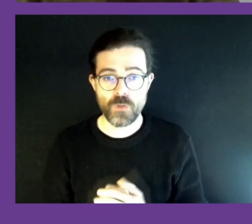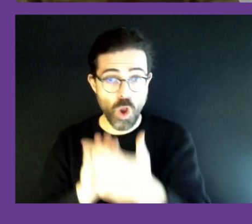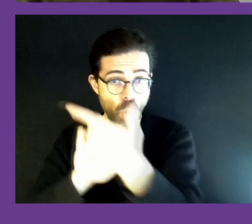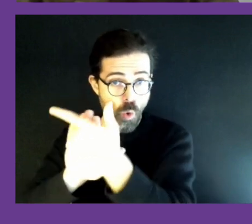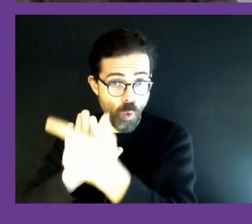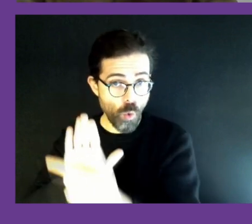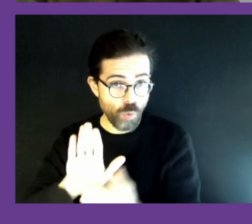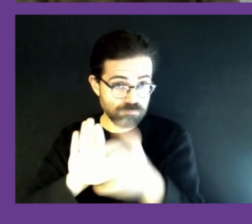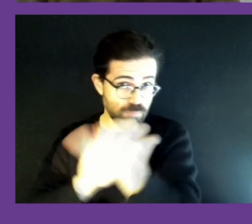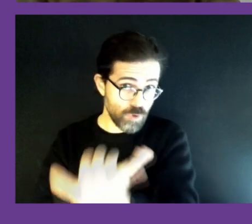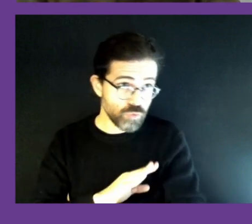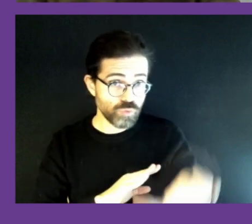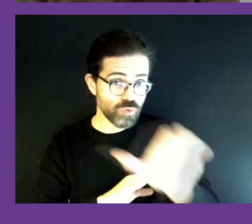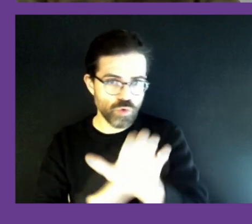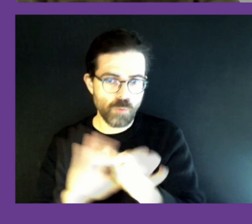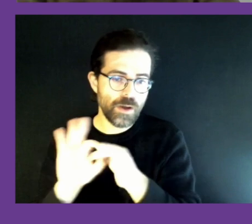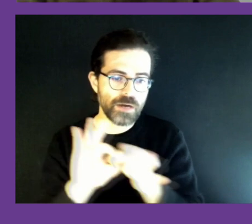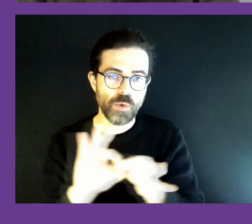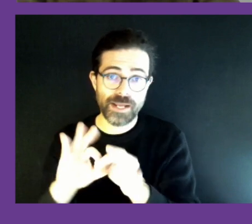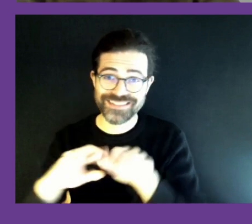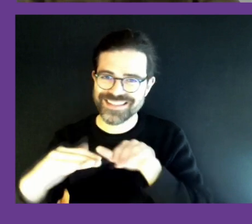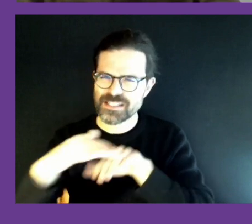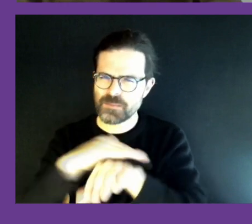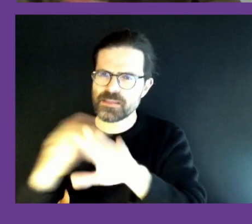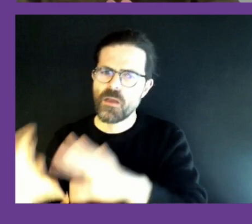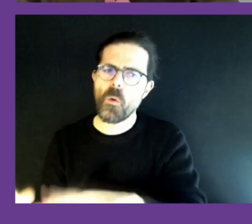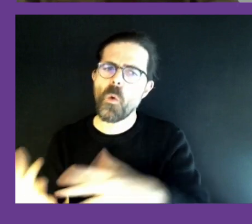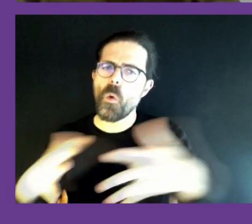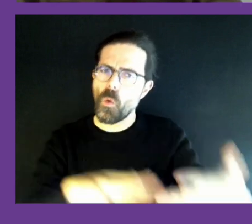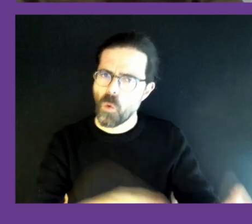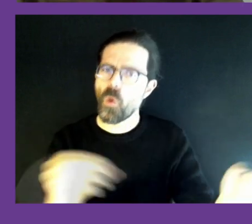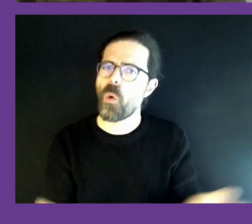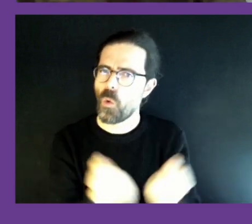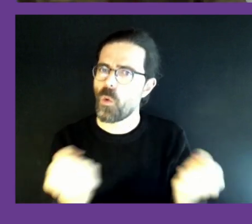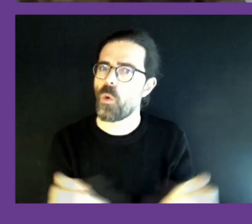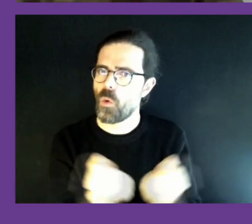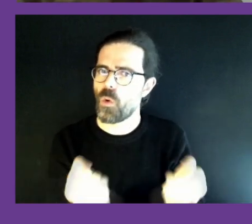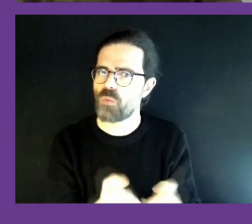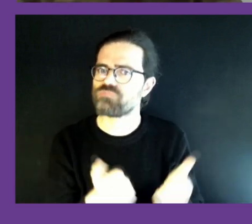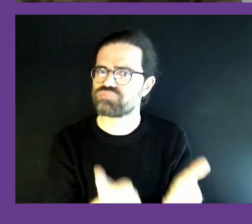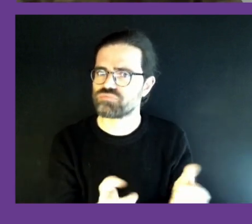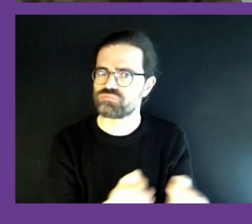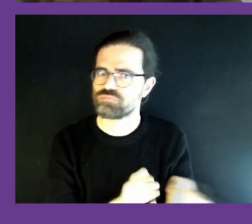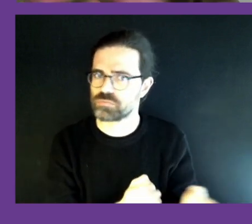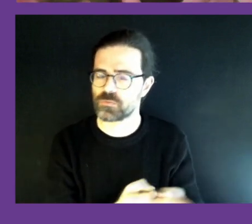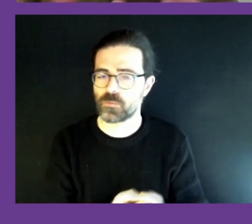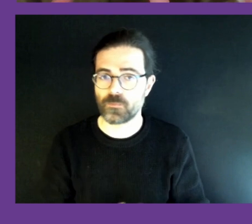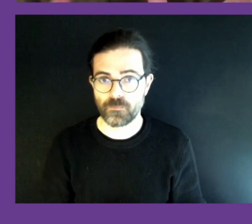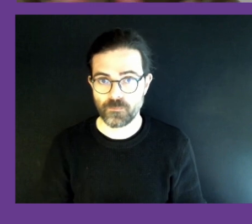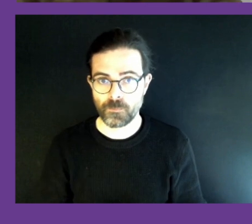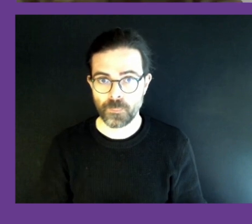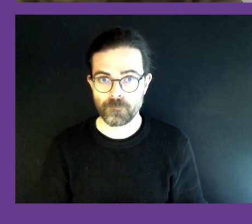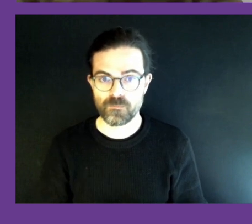on accessibility. To do that, we believe that one of the top priorities is the creation of this